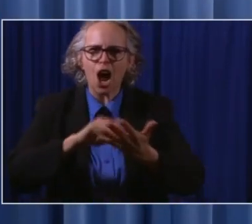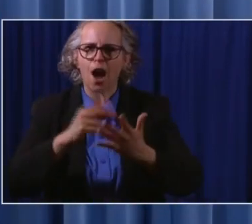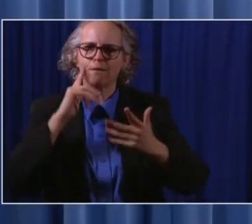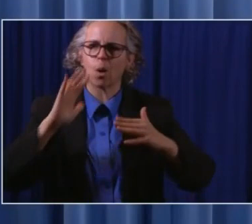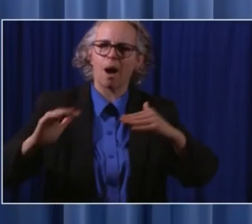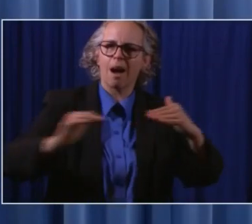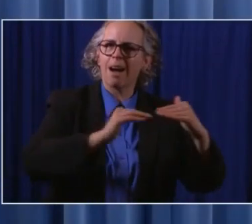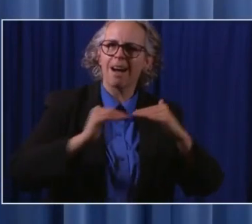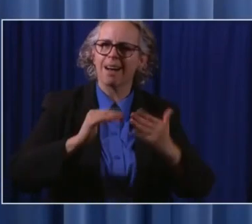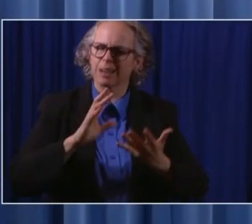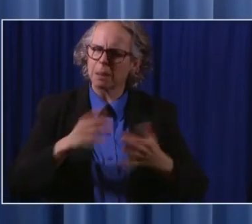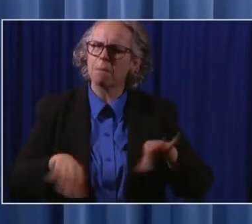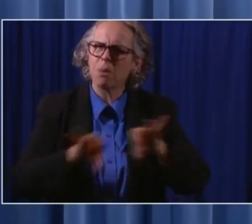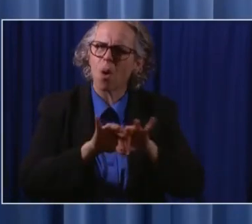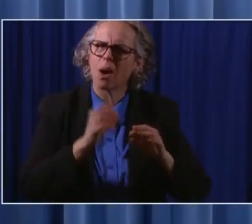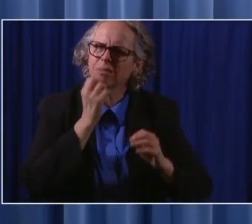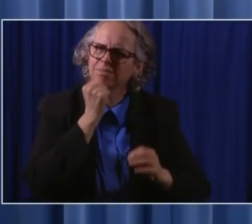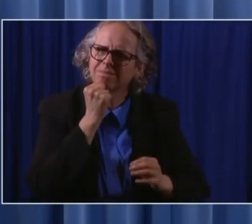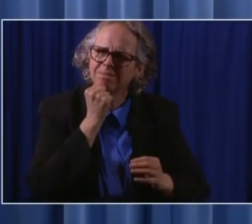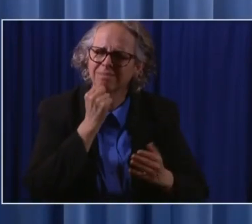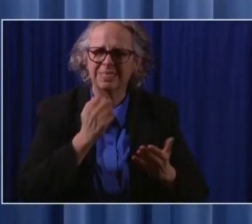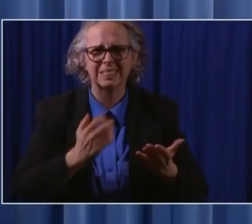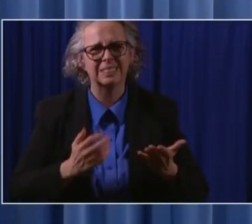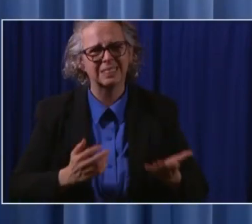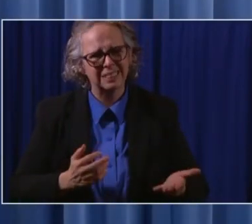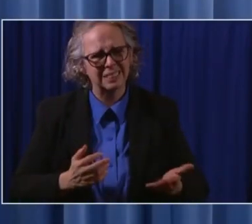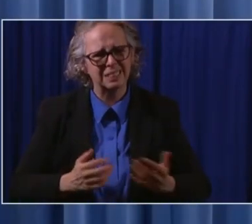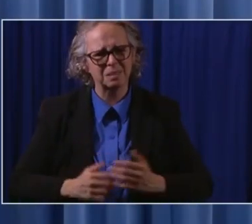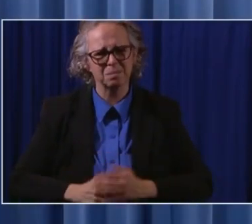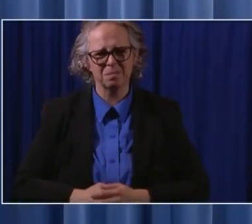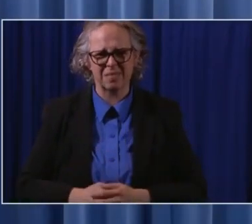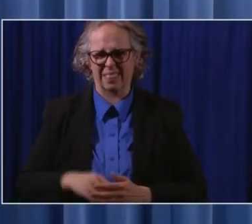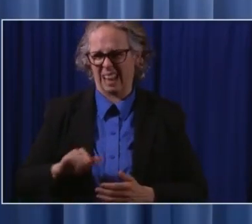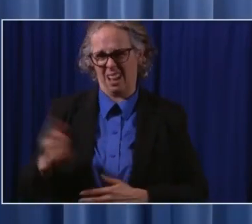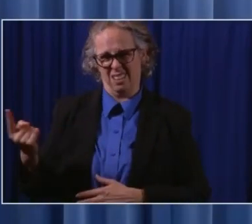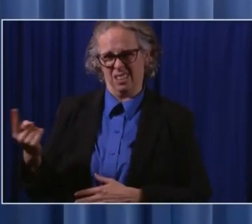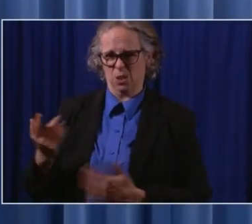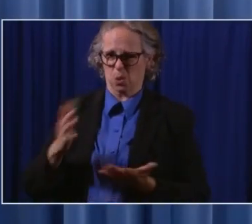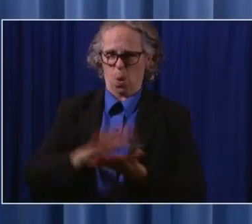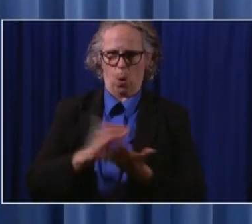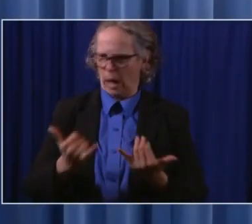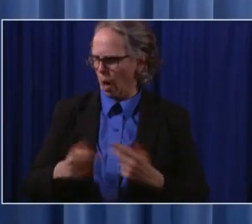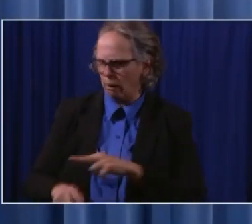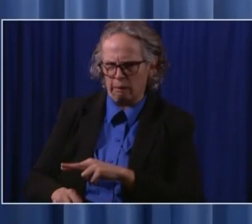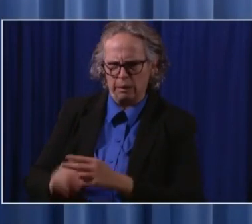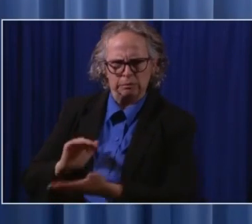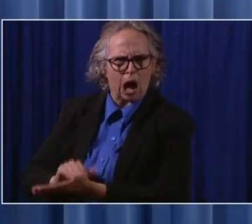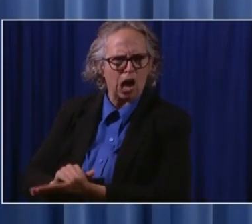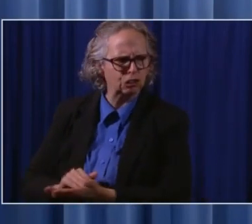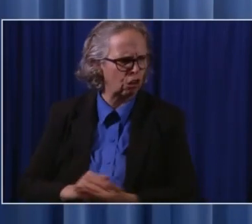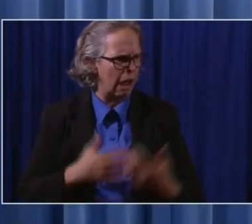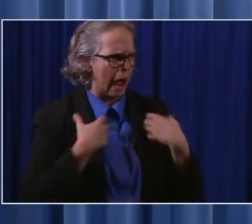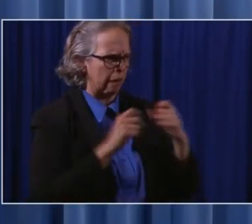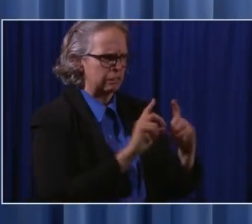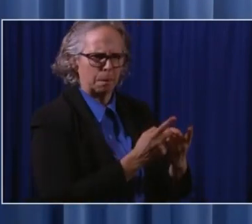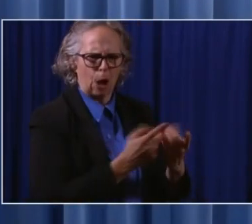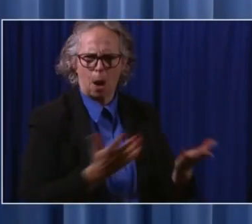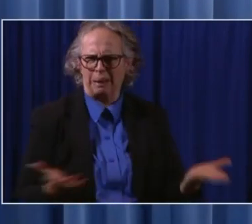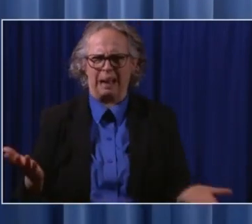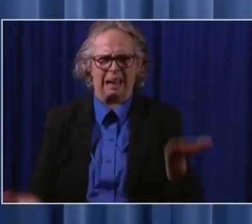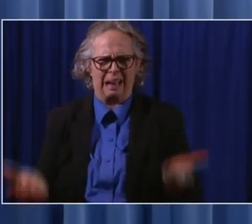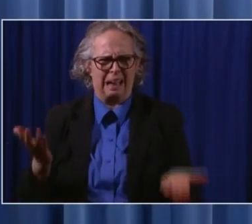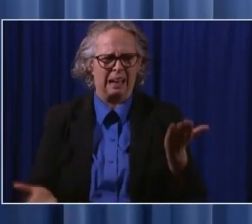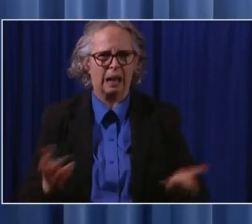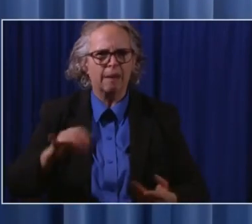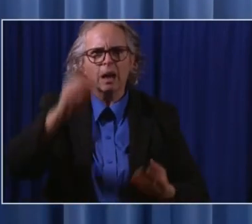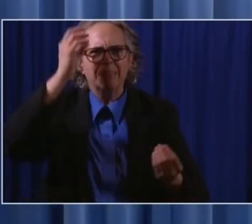is also very, very important. So schools are weighing these two things. They're weighing the safety of not just the kids, they're weighing the safety of the teachers